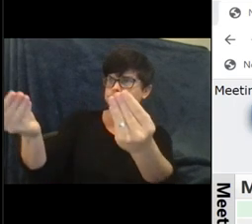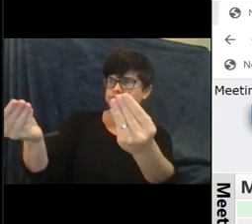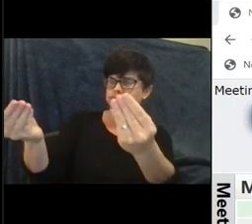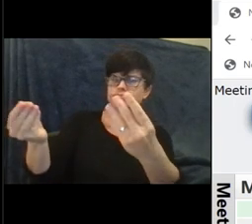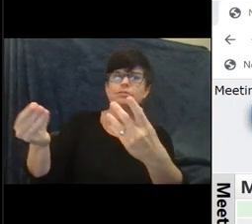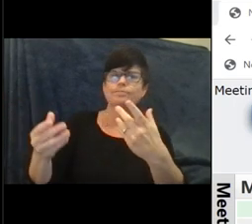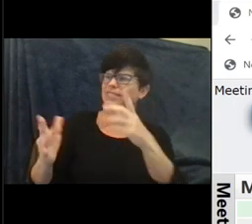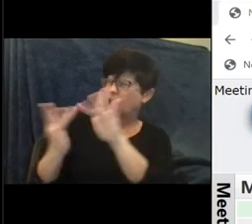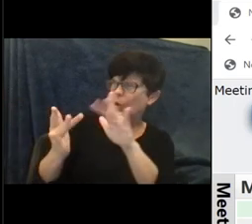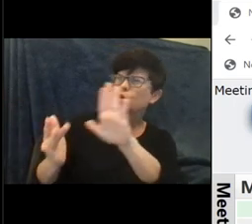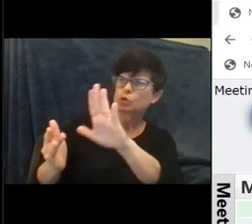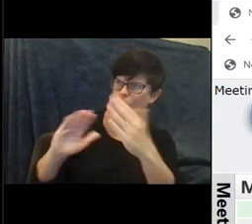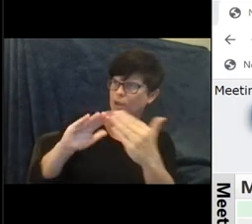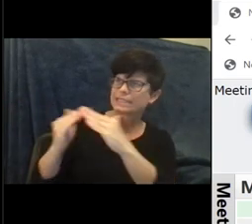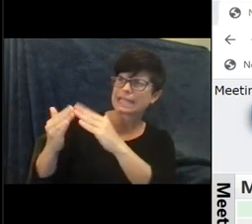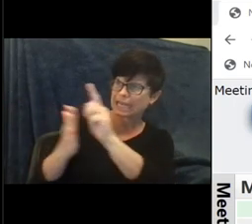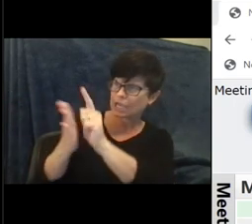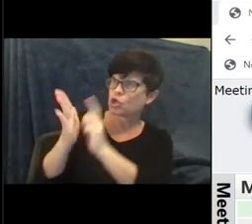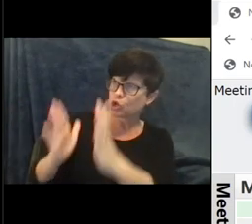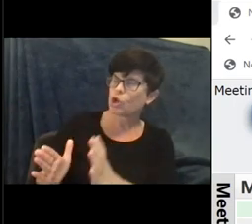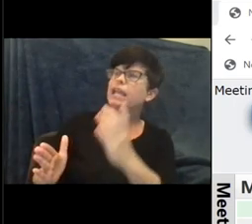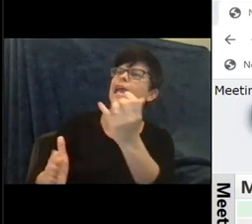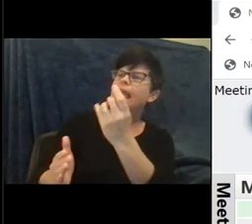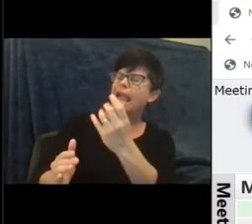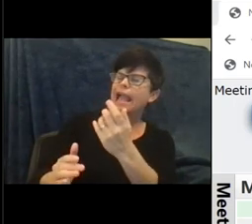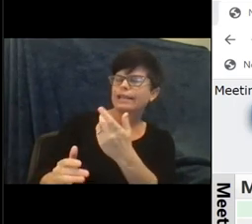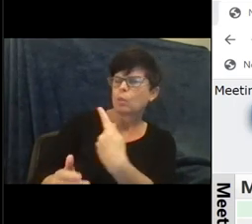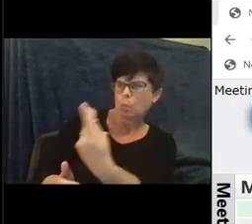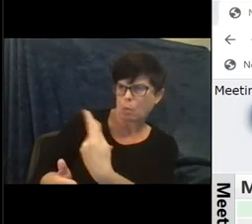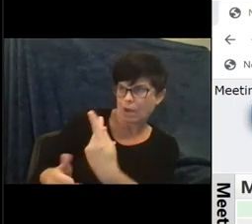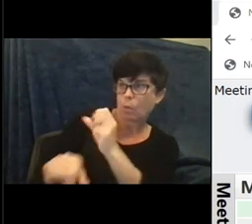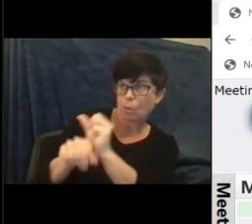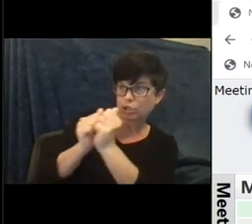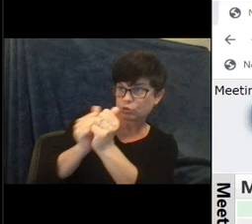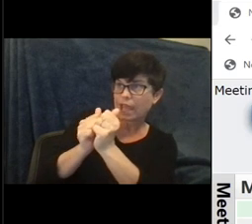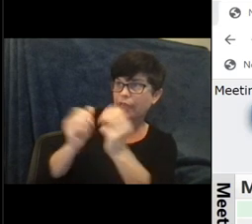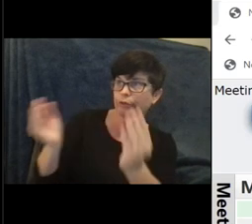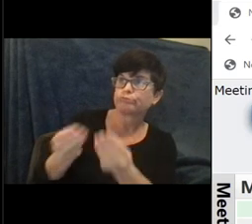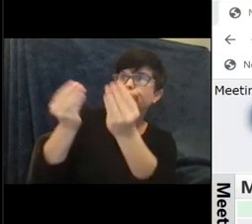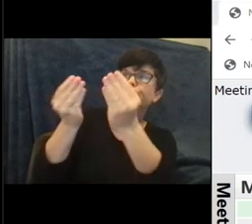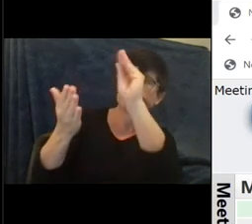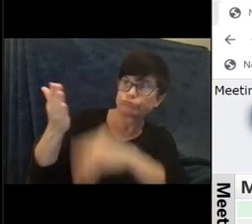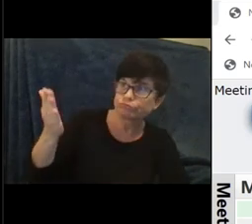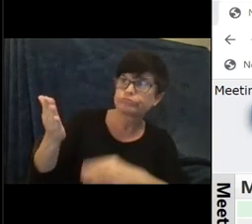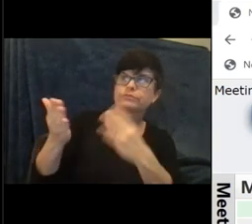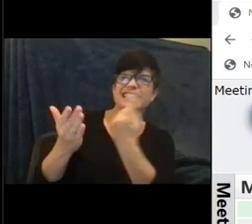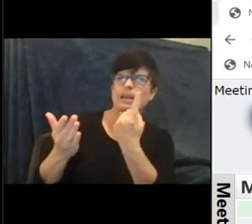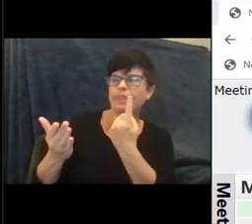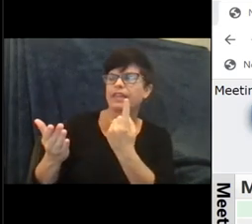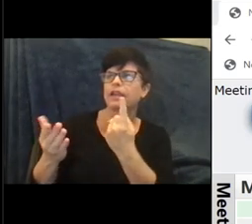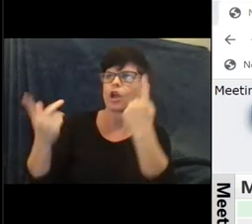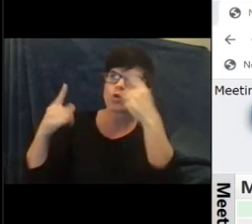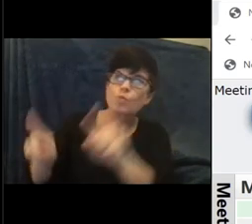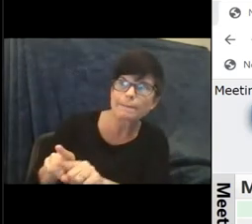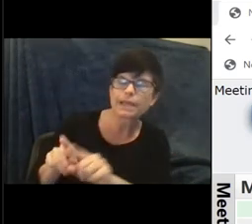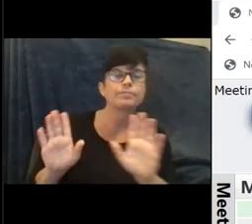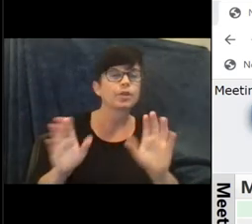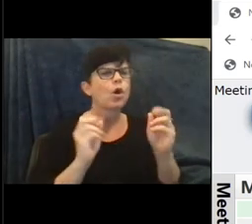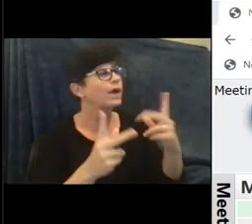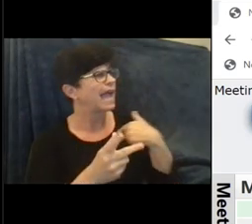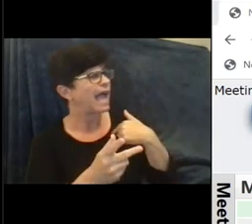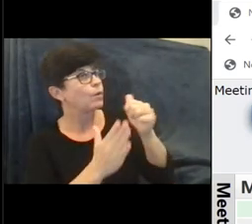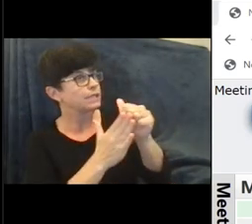city attorney's office and we'll get something together for you guys. Thank you. Thank you. Board Member Kelly. Yeah, no, I was just, you know, when I was having my agenda review,